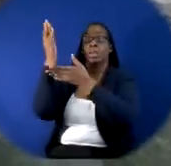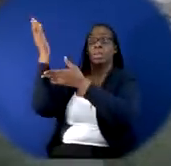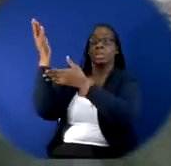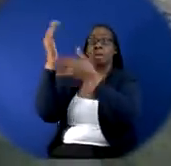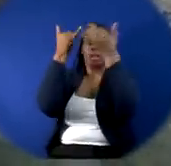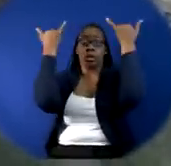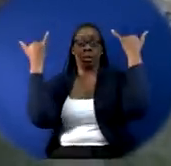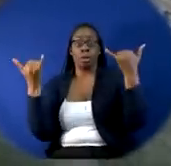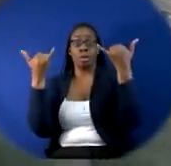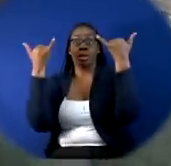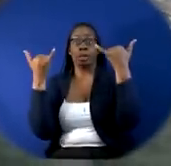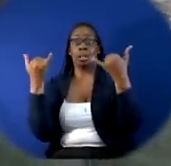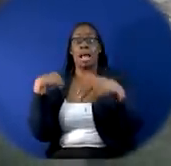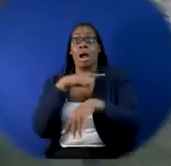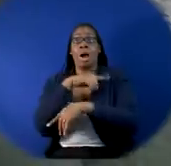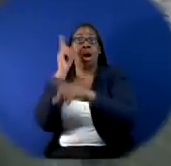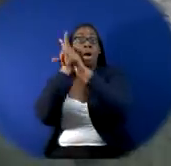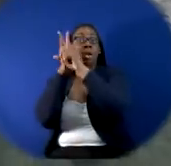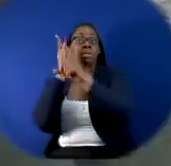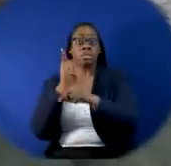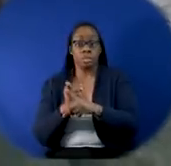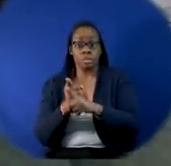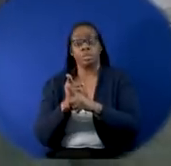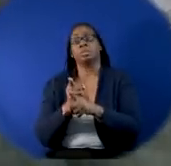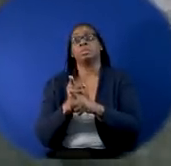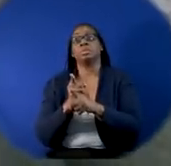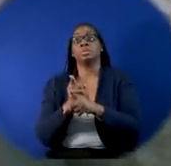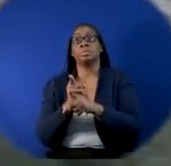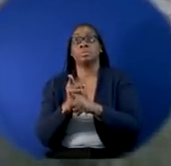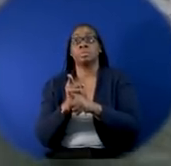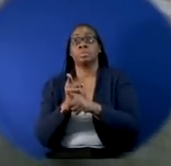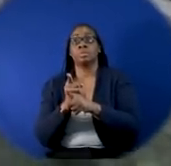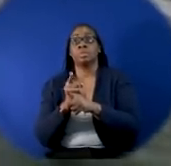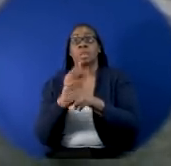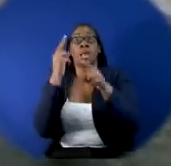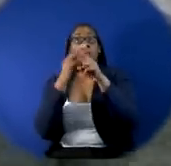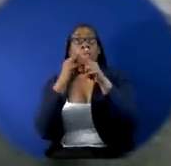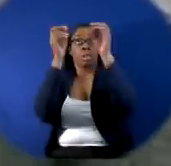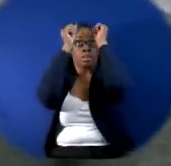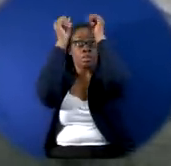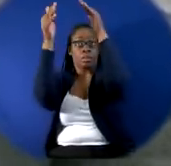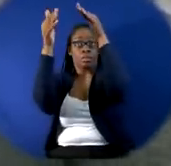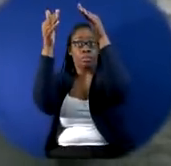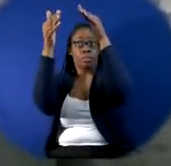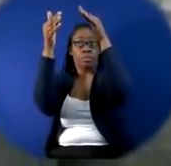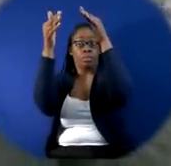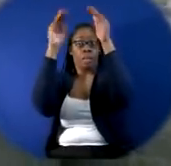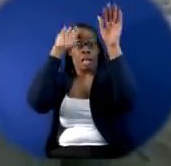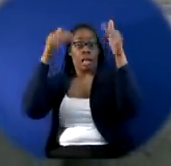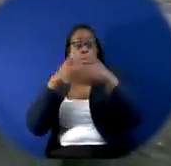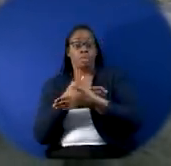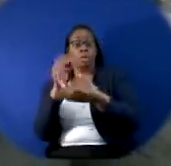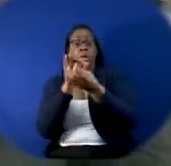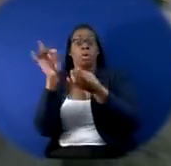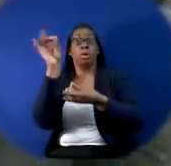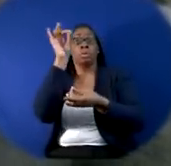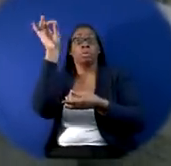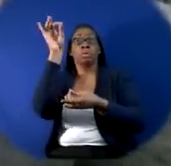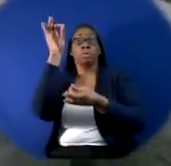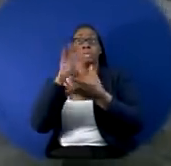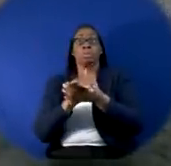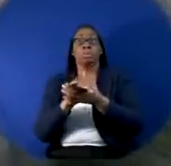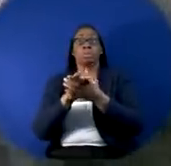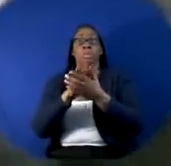now baptize you, our sister, Dion Janae Darby, in the name of the Father, and of the Son, and of the Holy